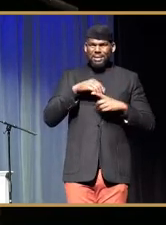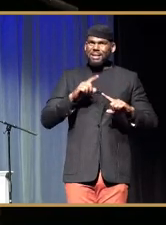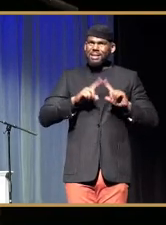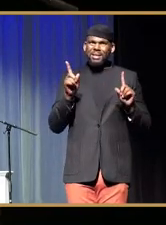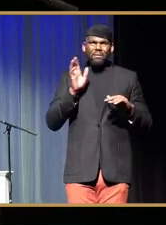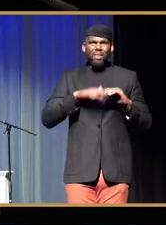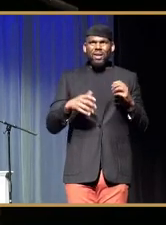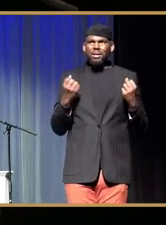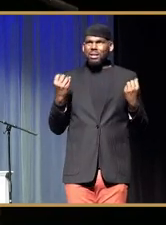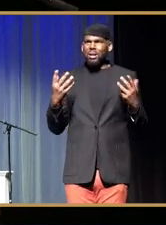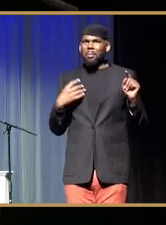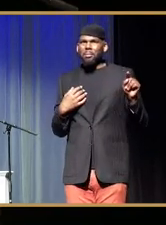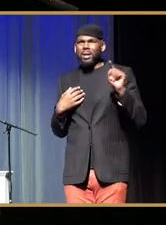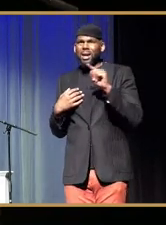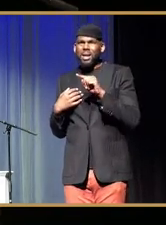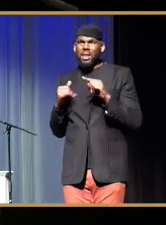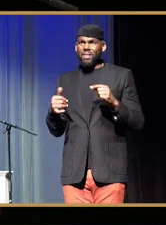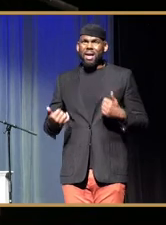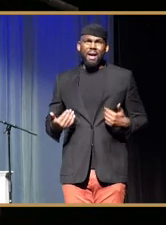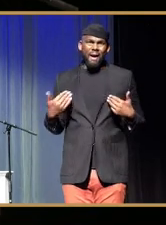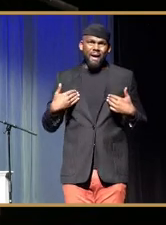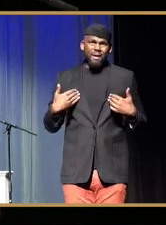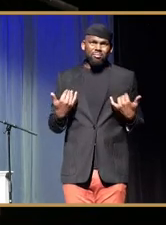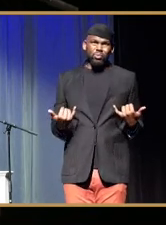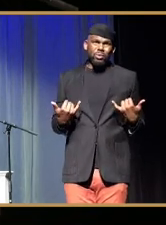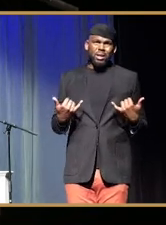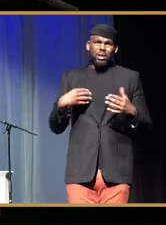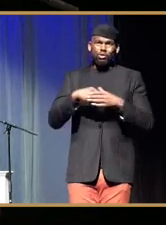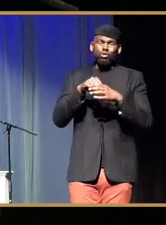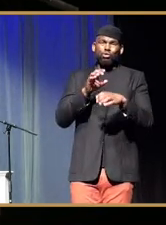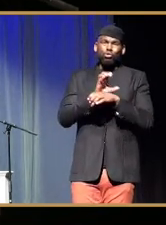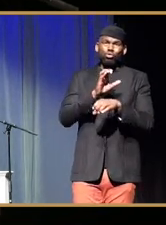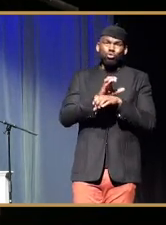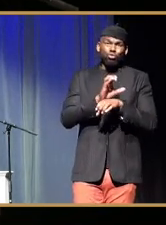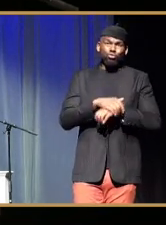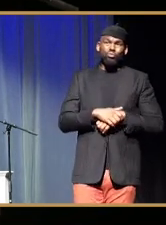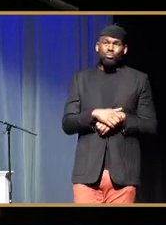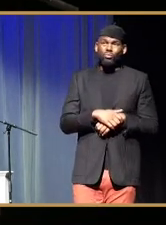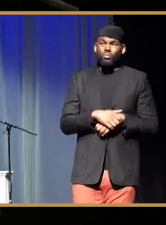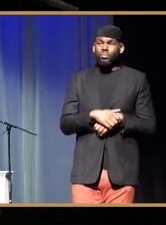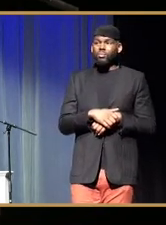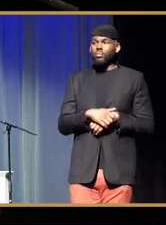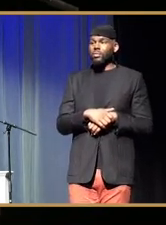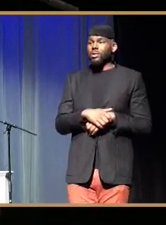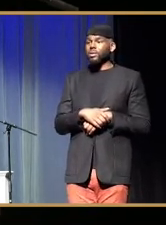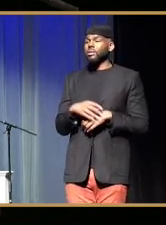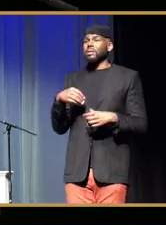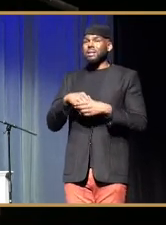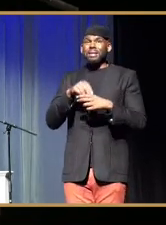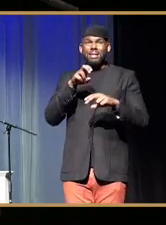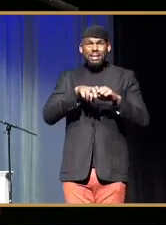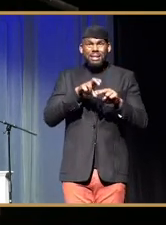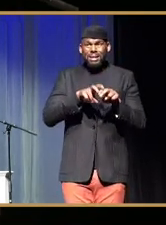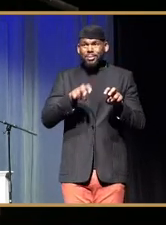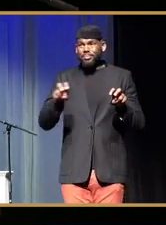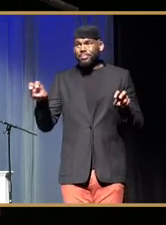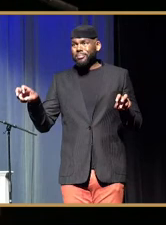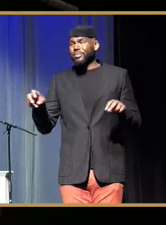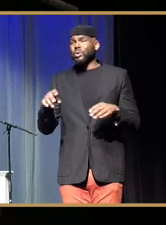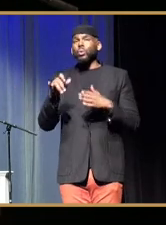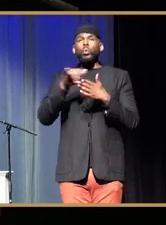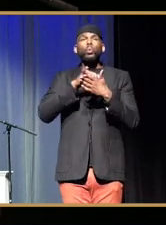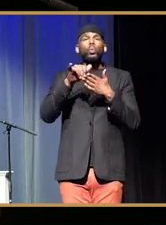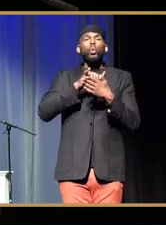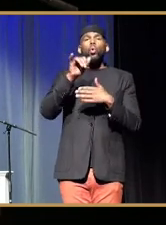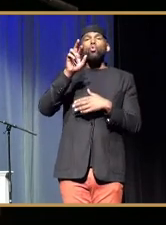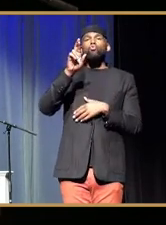than so many who occupy today's pulpits. In the speech to fellow clergy at New York's